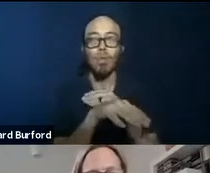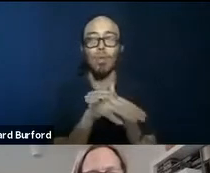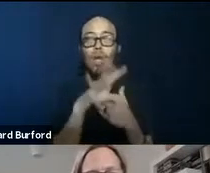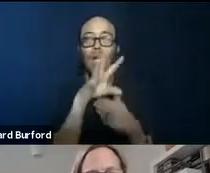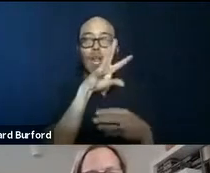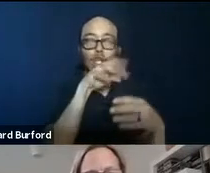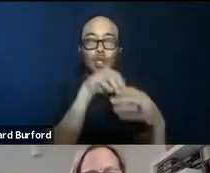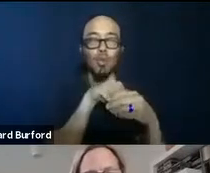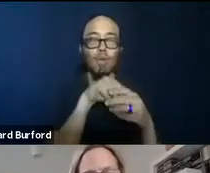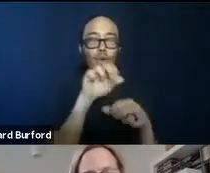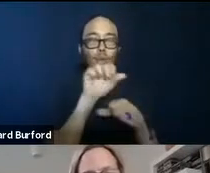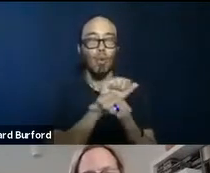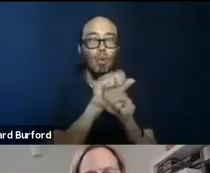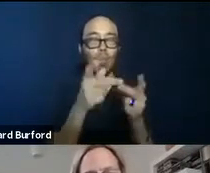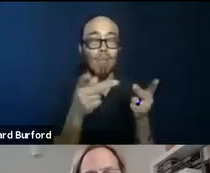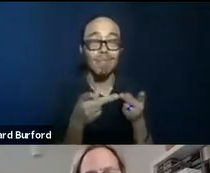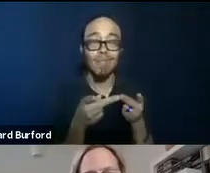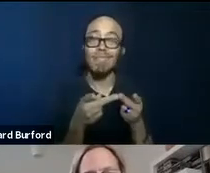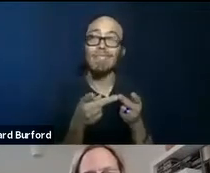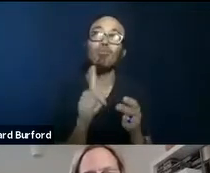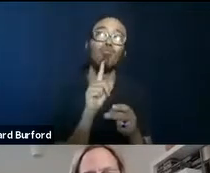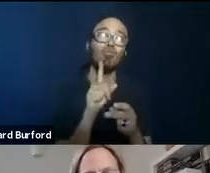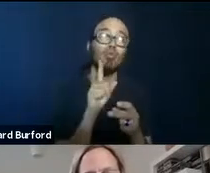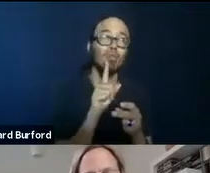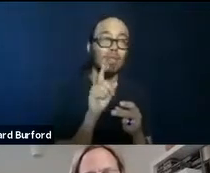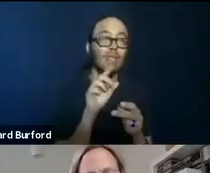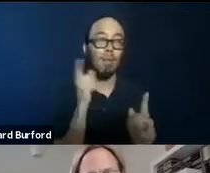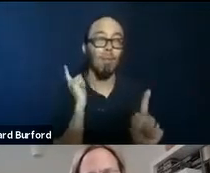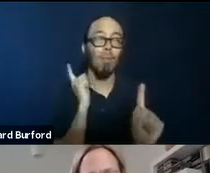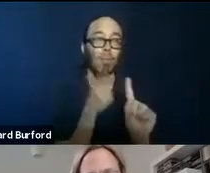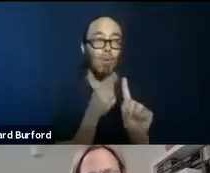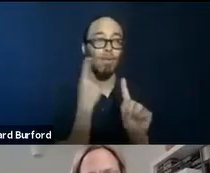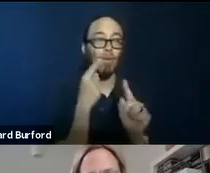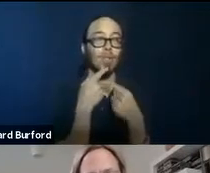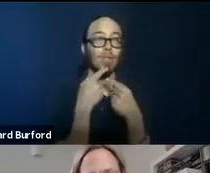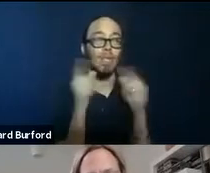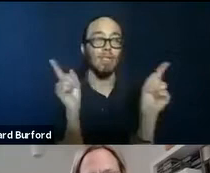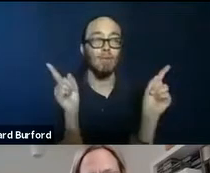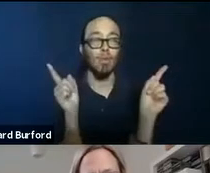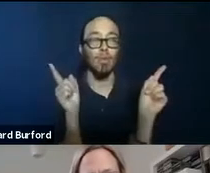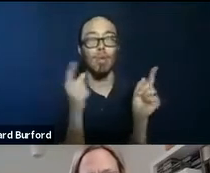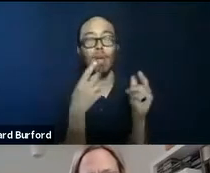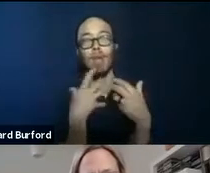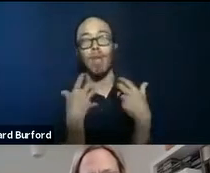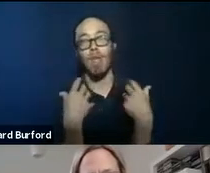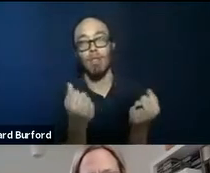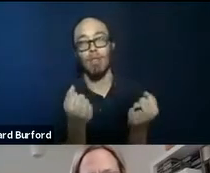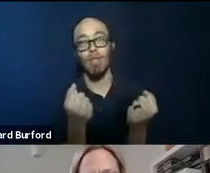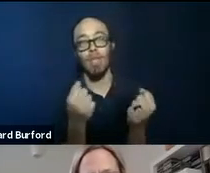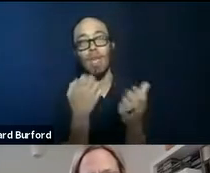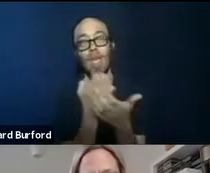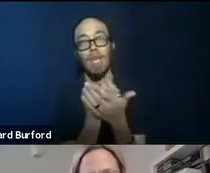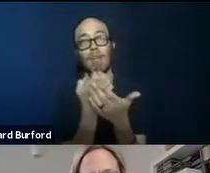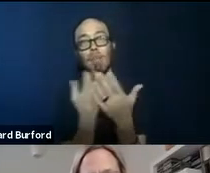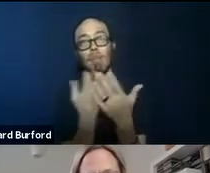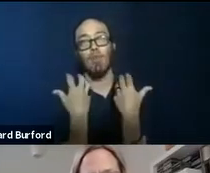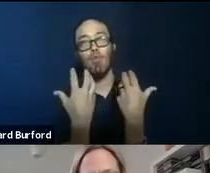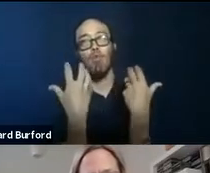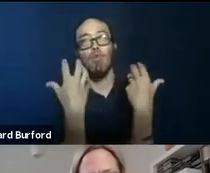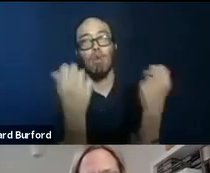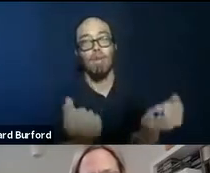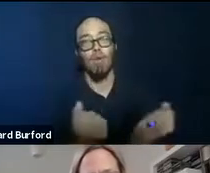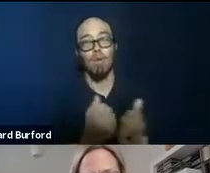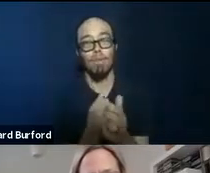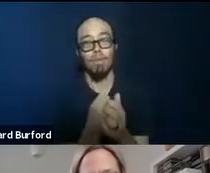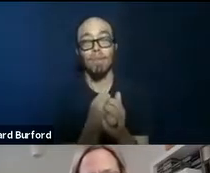inclusive workplaces is really going to be the key to a successful and healthy economic recovery.